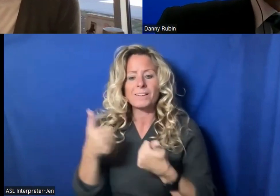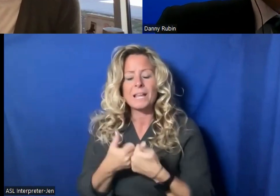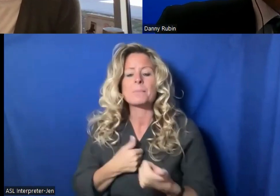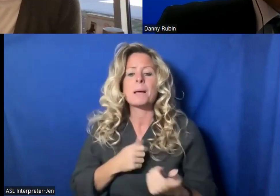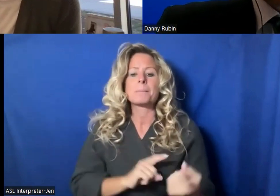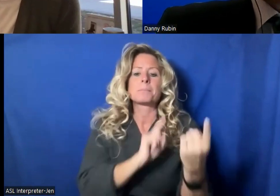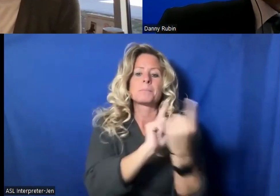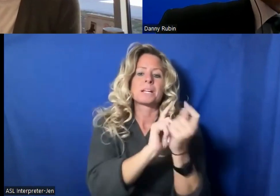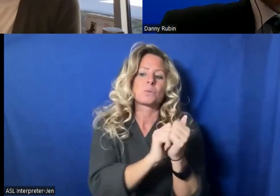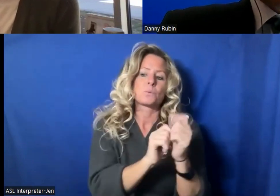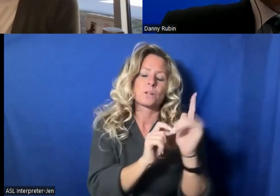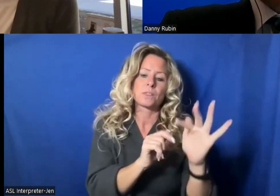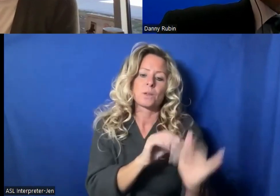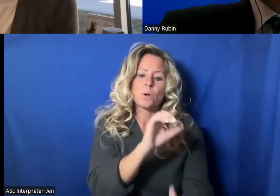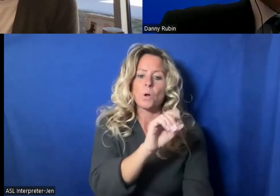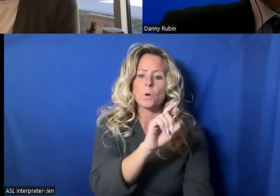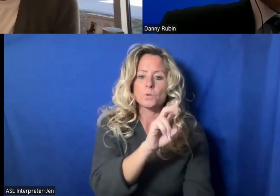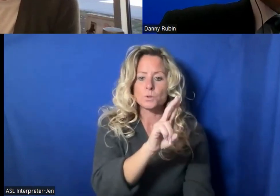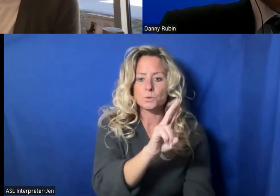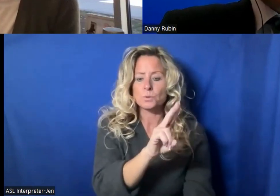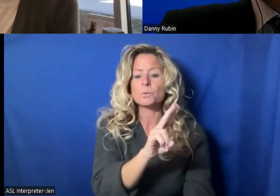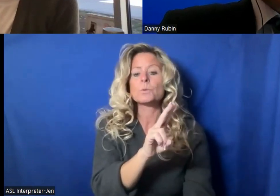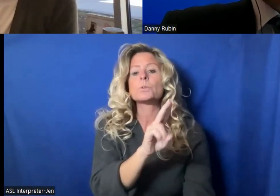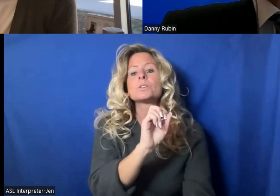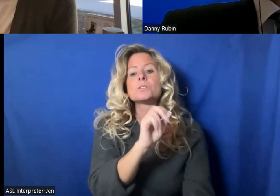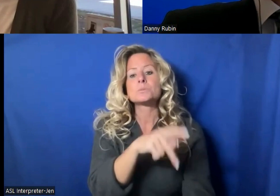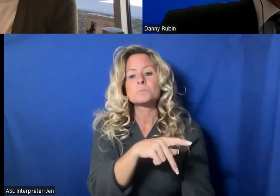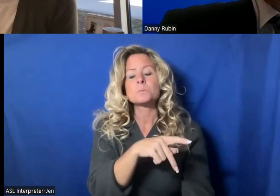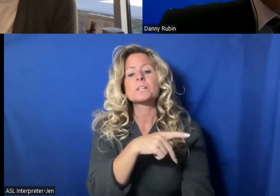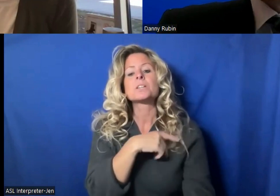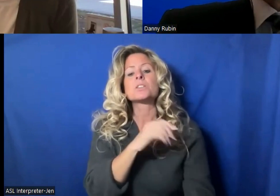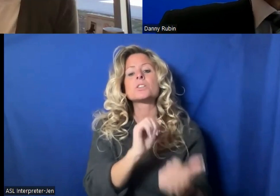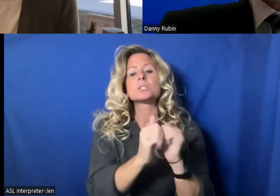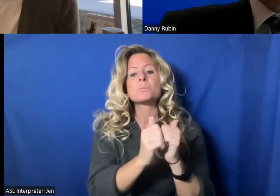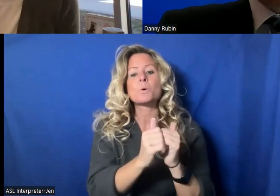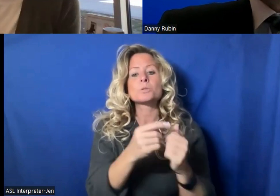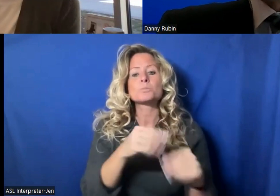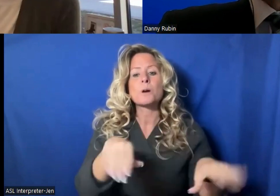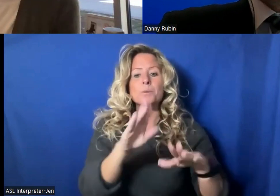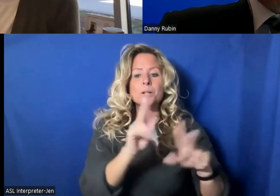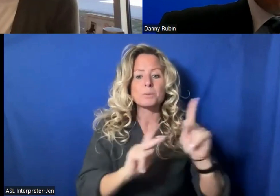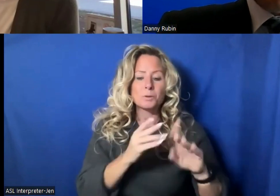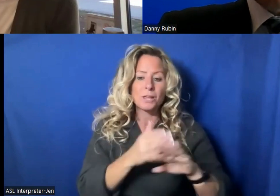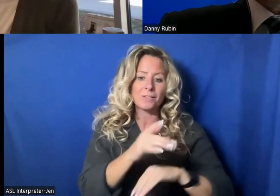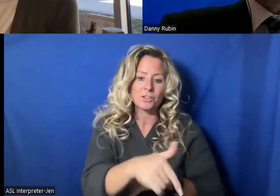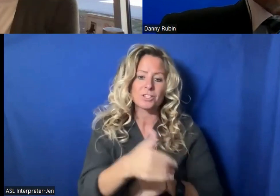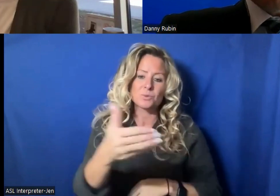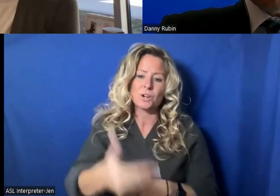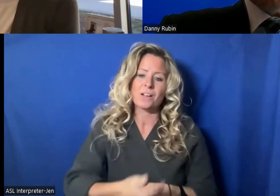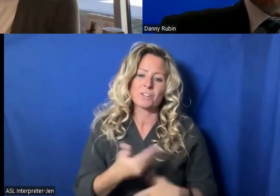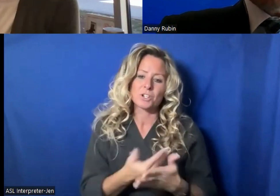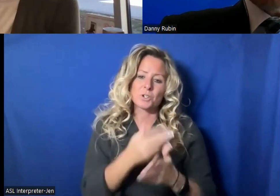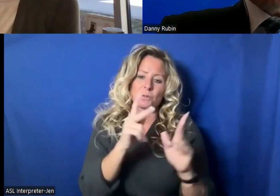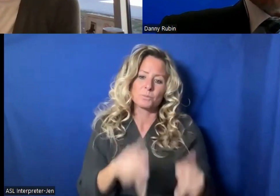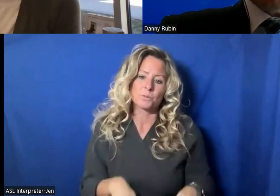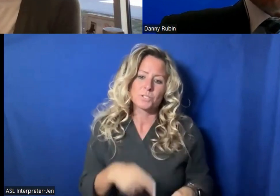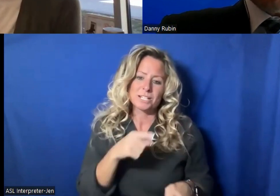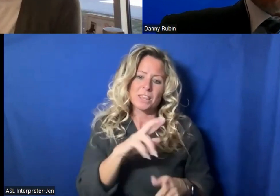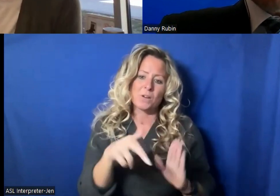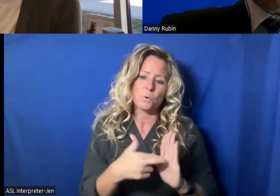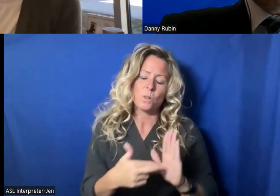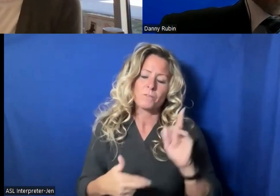with ODUSP, which is our sports properties folks after this. So we're hiring a new person in one of those